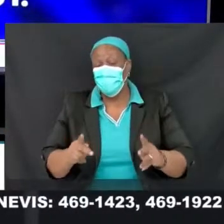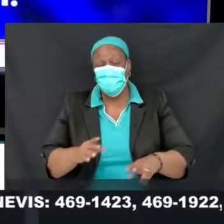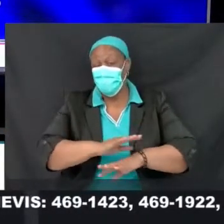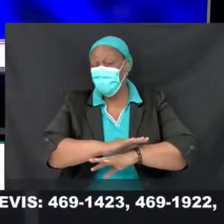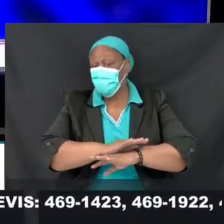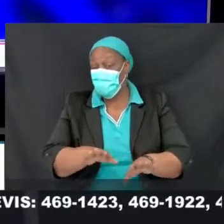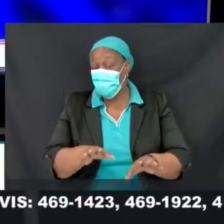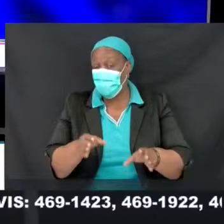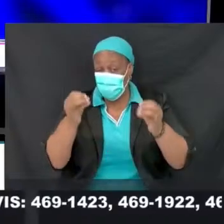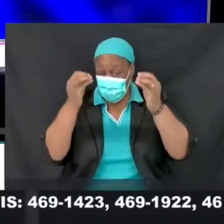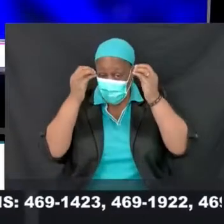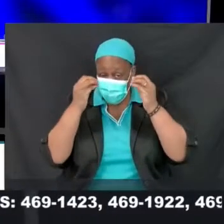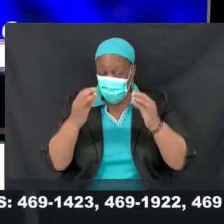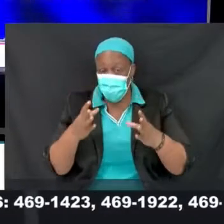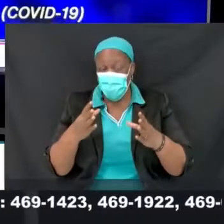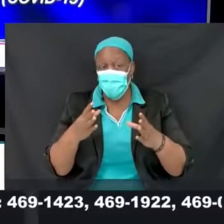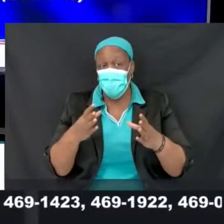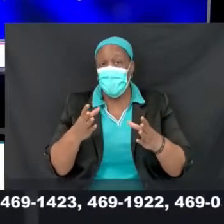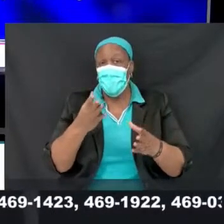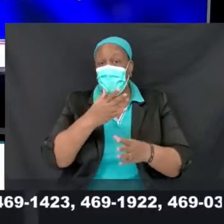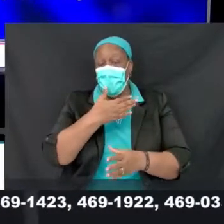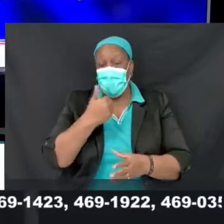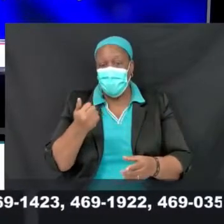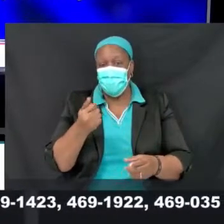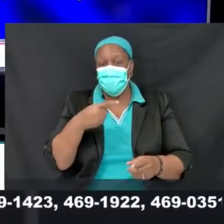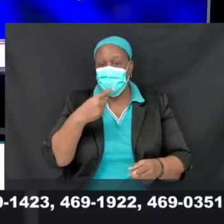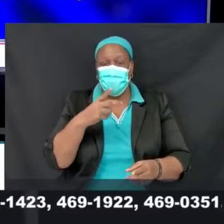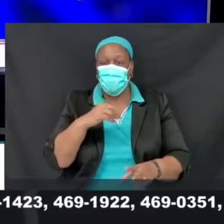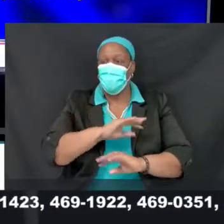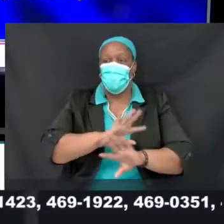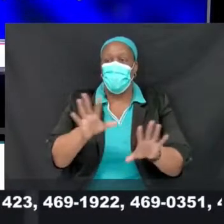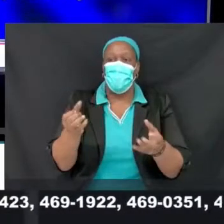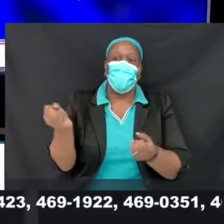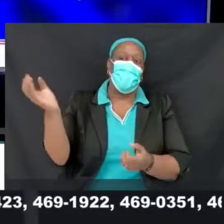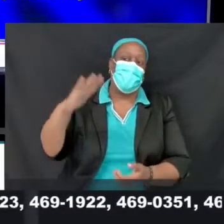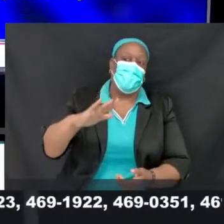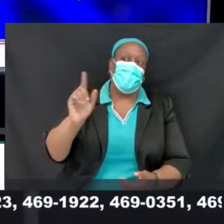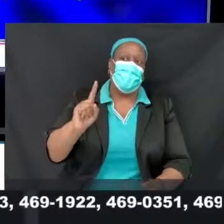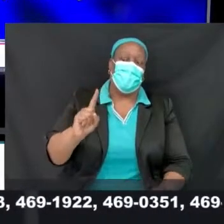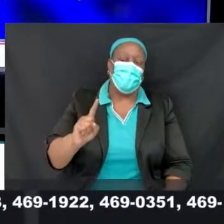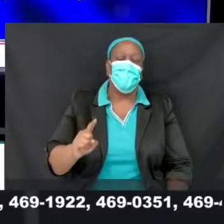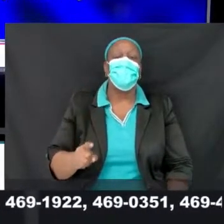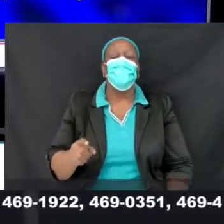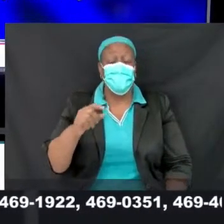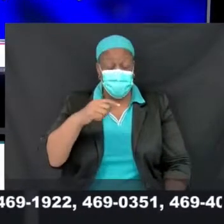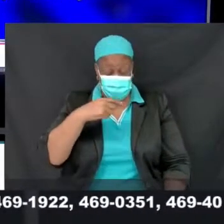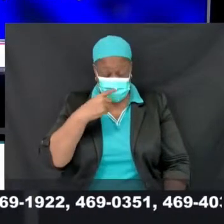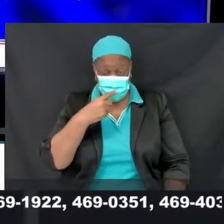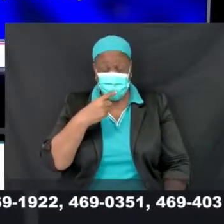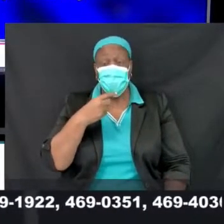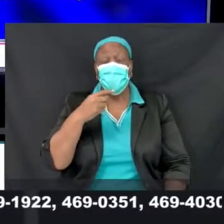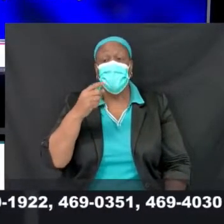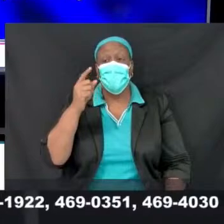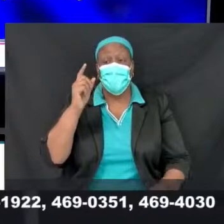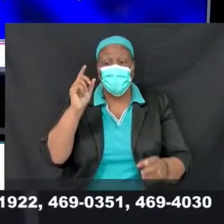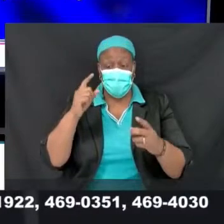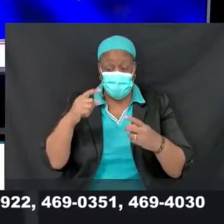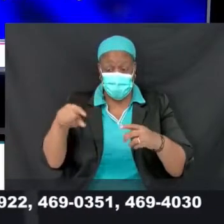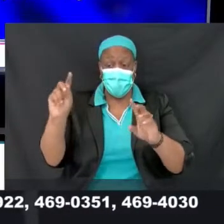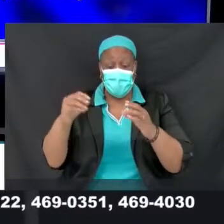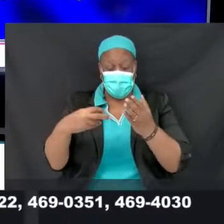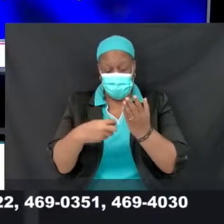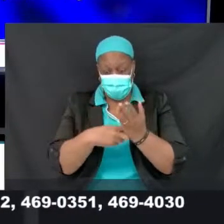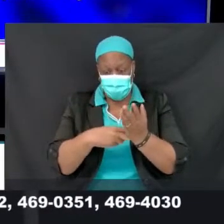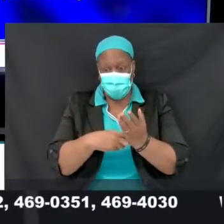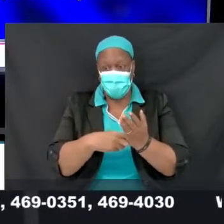the National COVID Task Force or a member of a compliance team commits an offense and